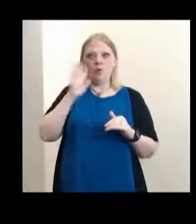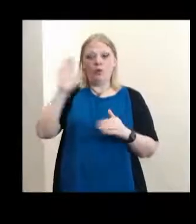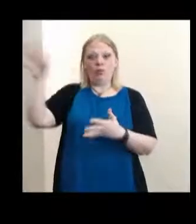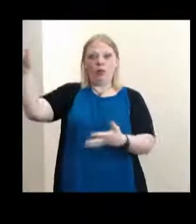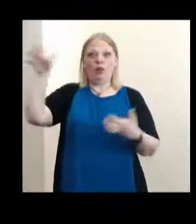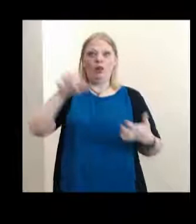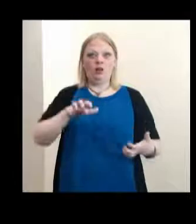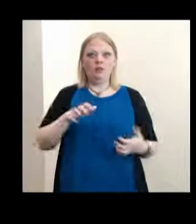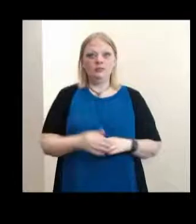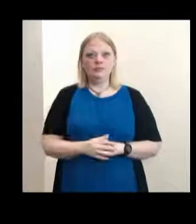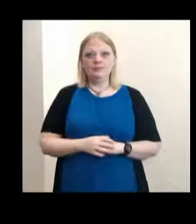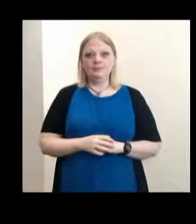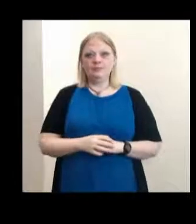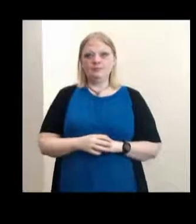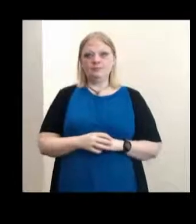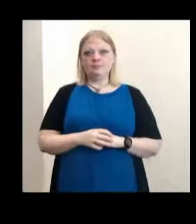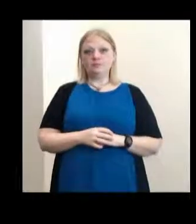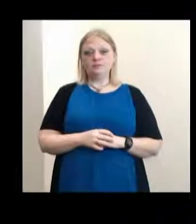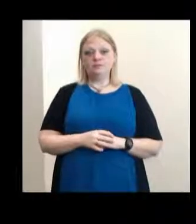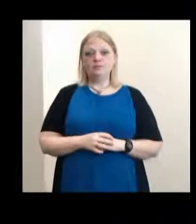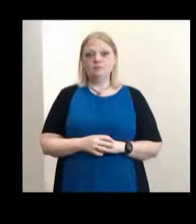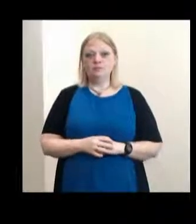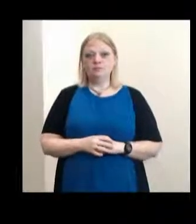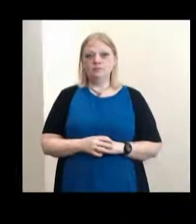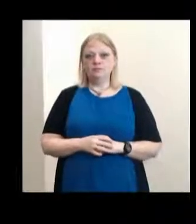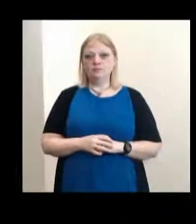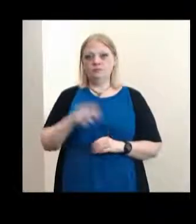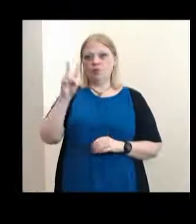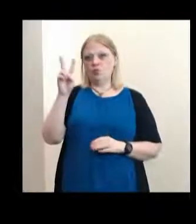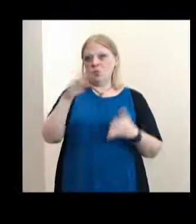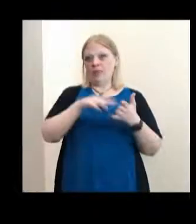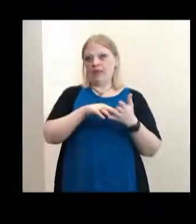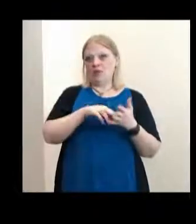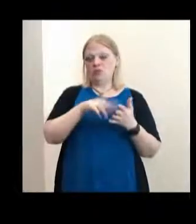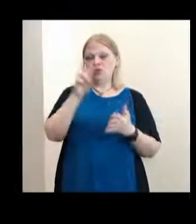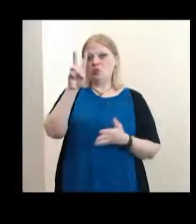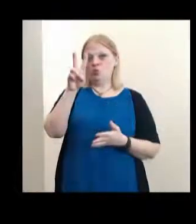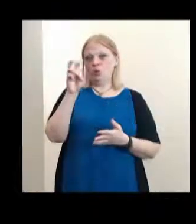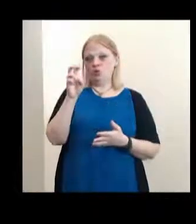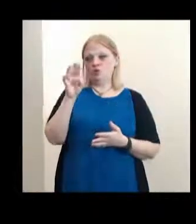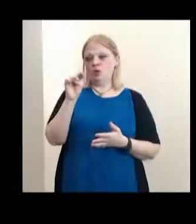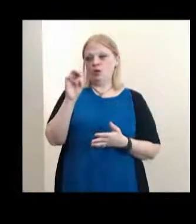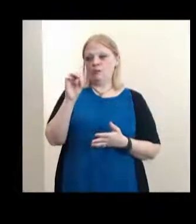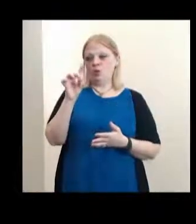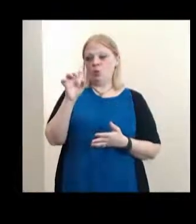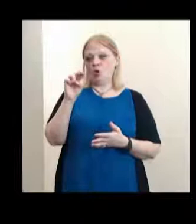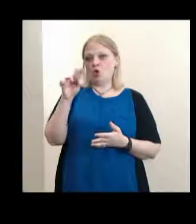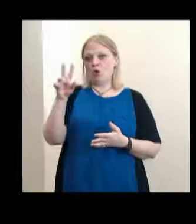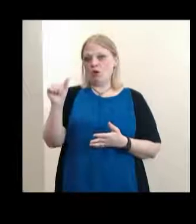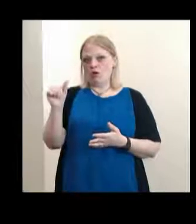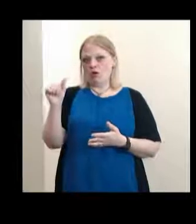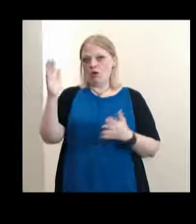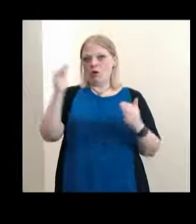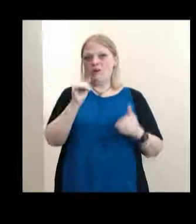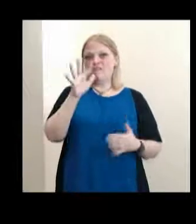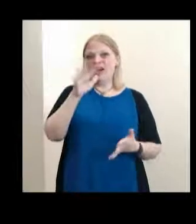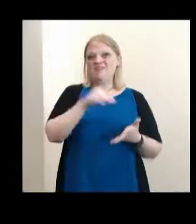that is it consists of 2,200 Moderna doses and